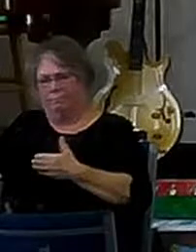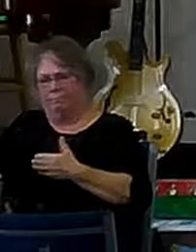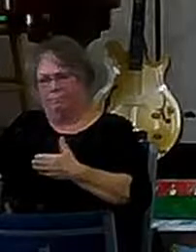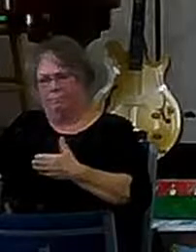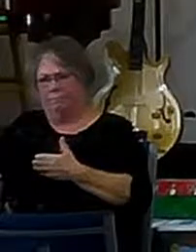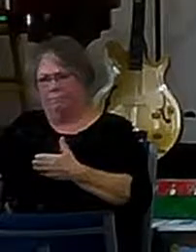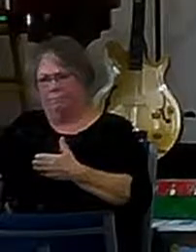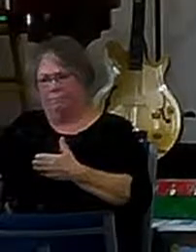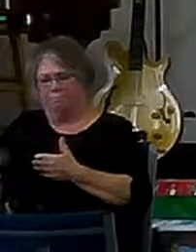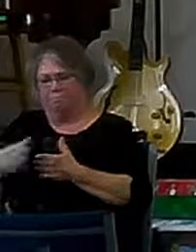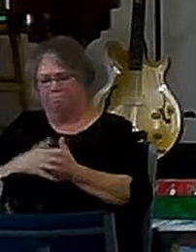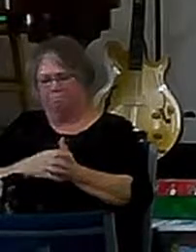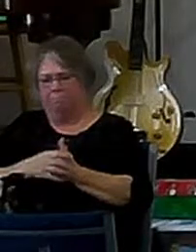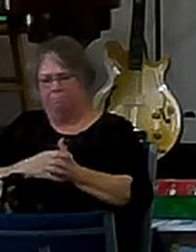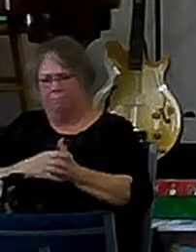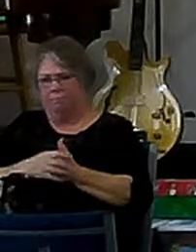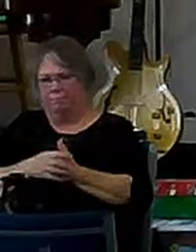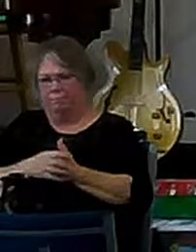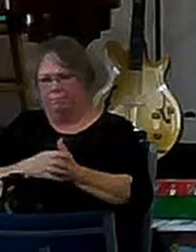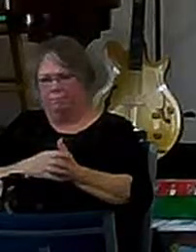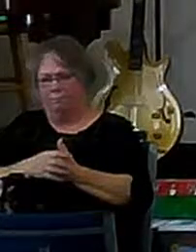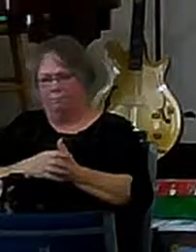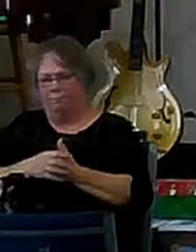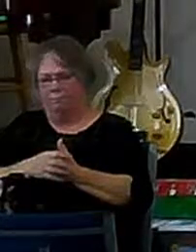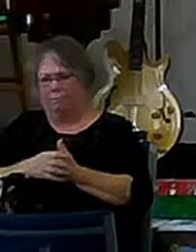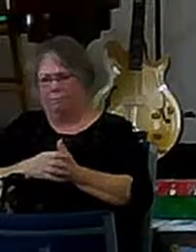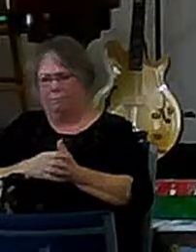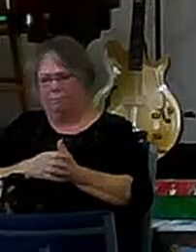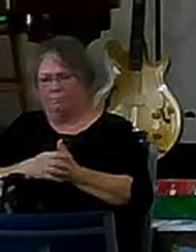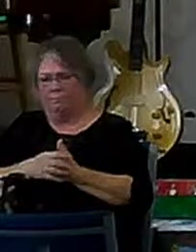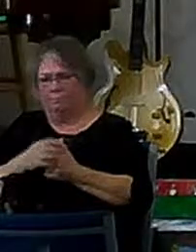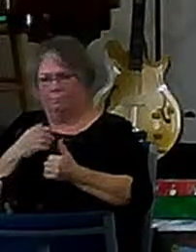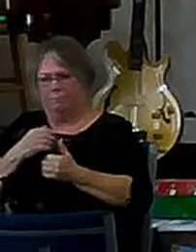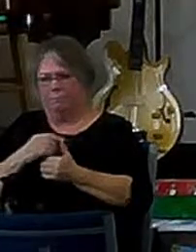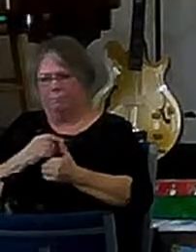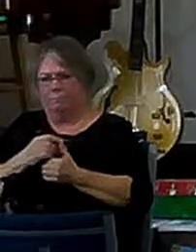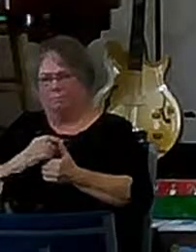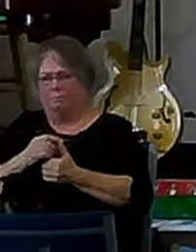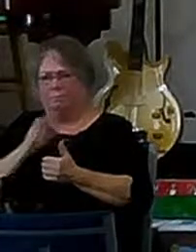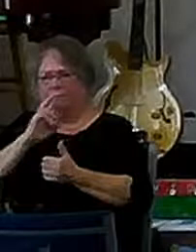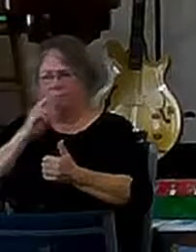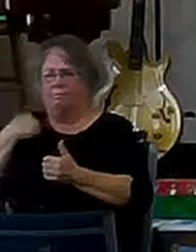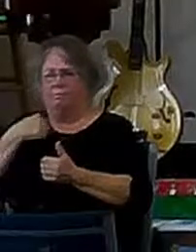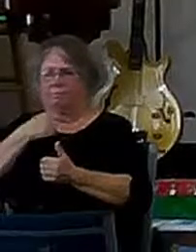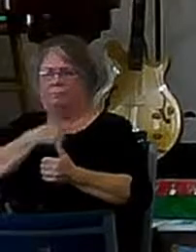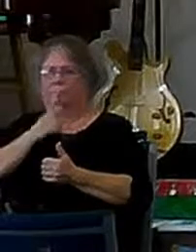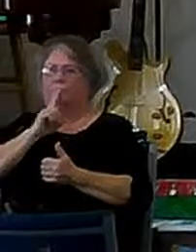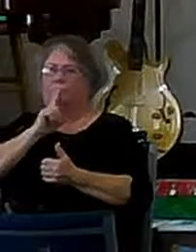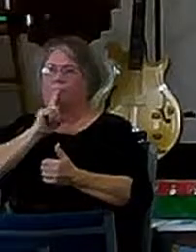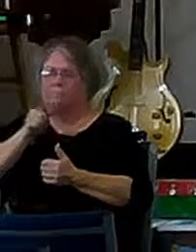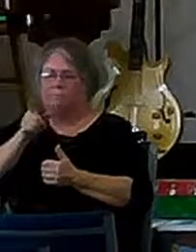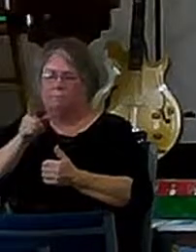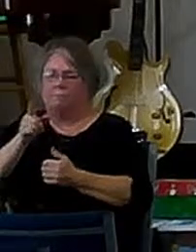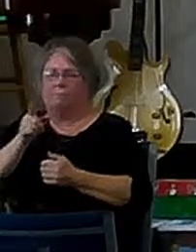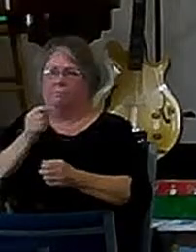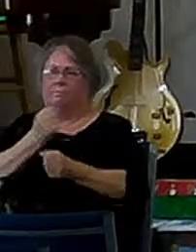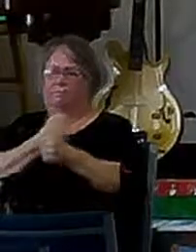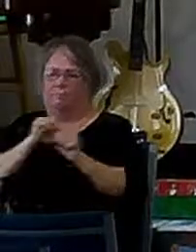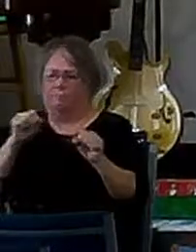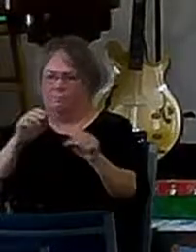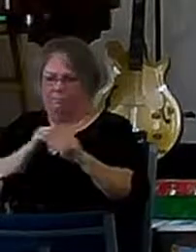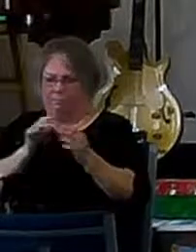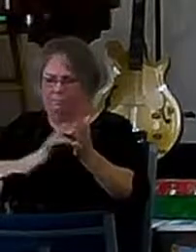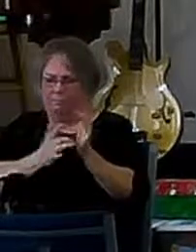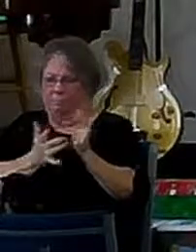I hope you begin to feel the weight of some of this. Are we really secure in Christ? We talk about